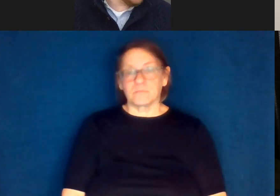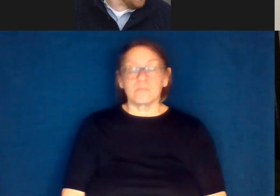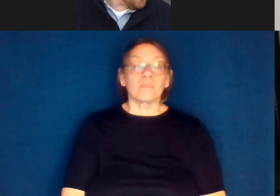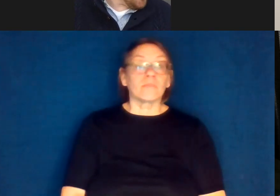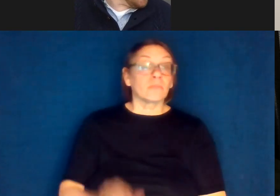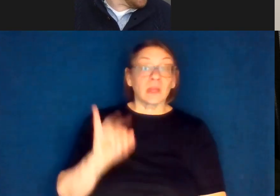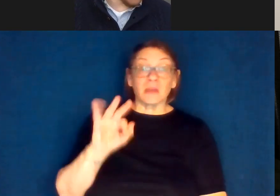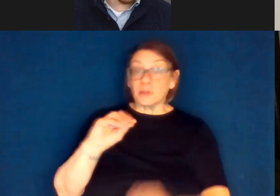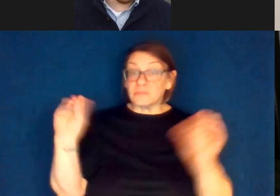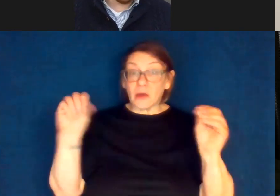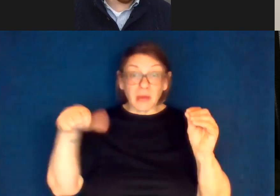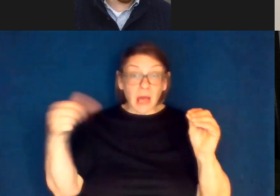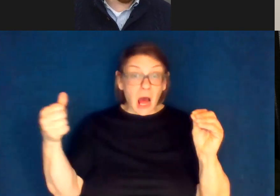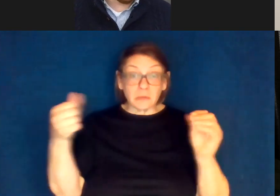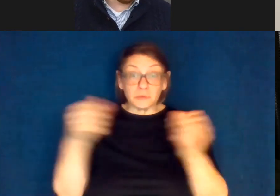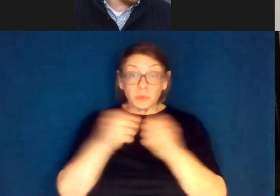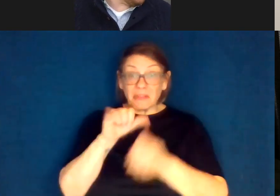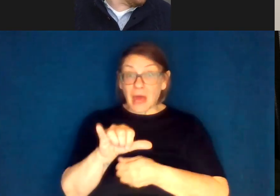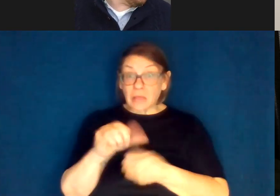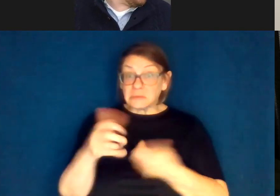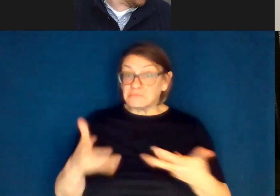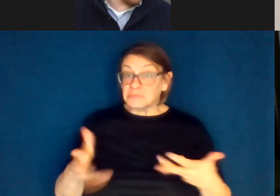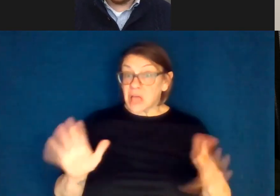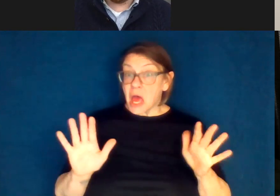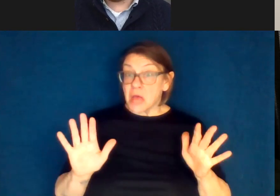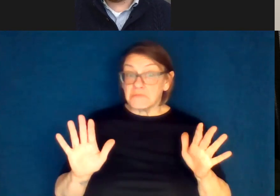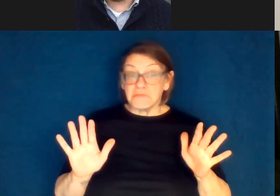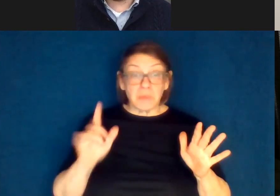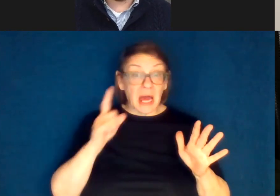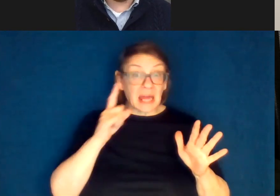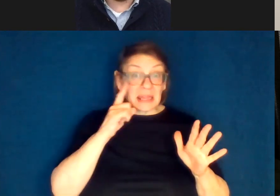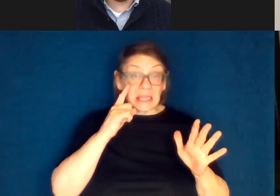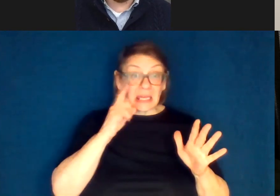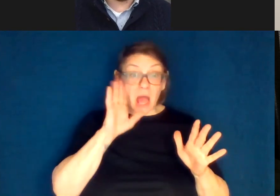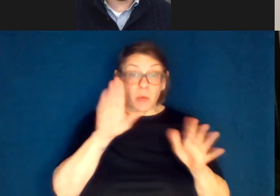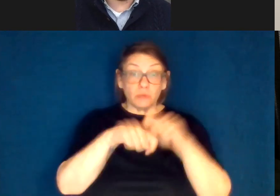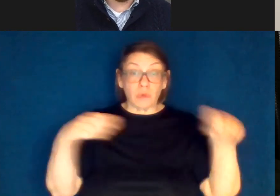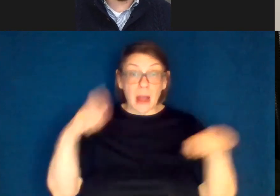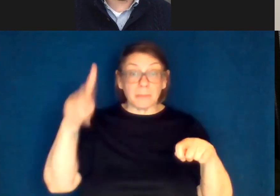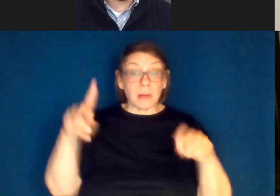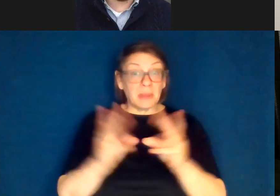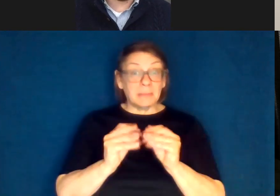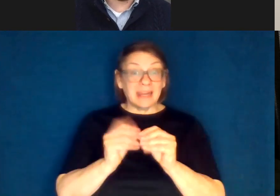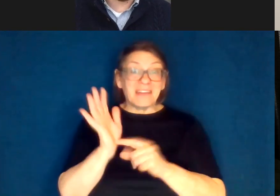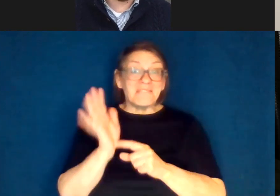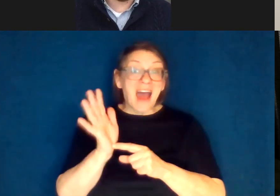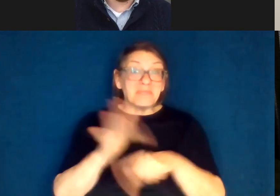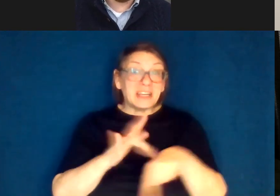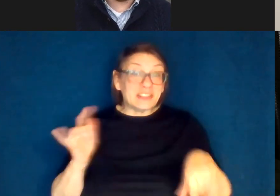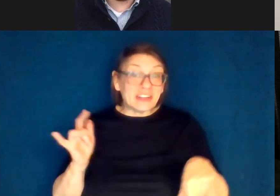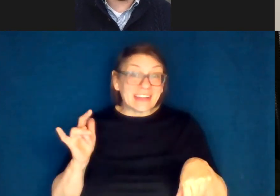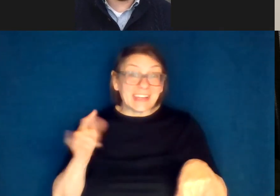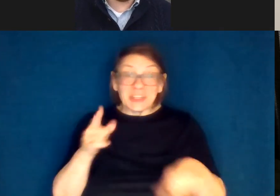If there's nothing else with that said, I think I will wrap up the meeting 5 minutes earlier.